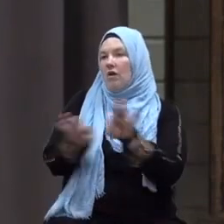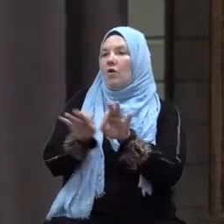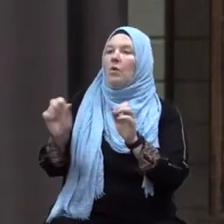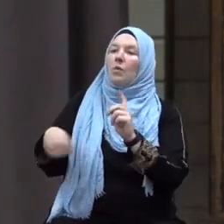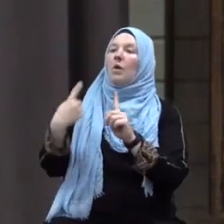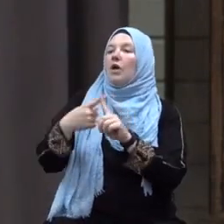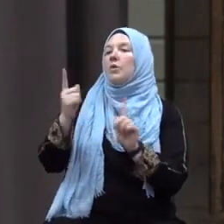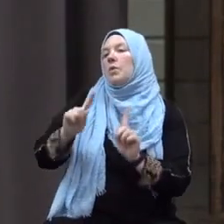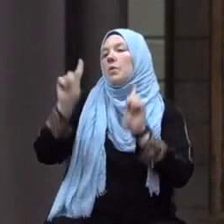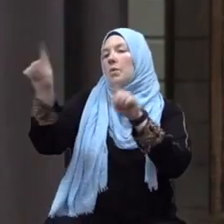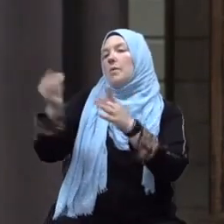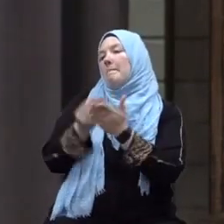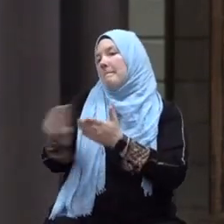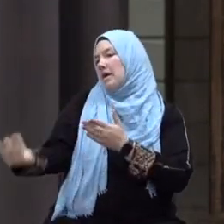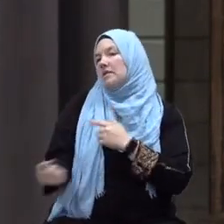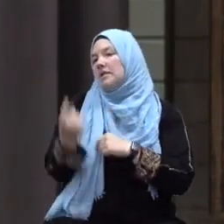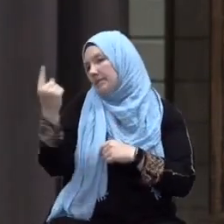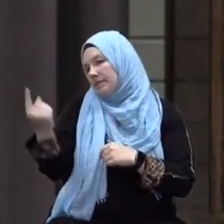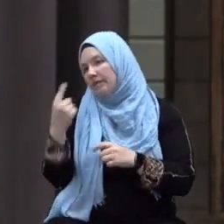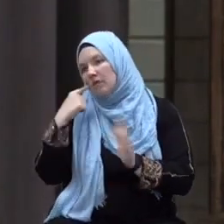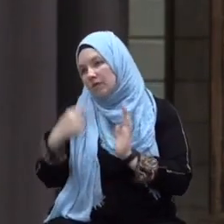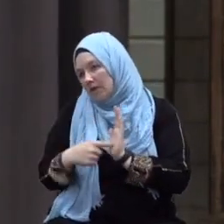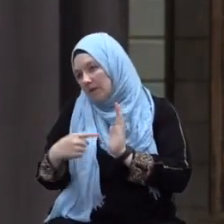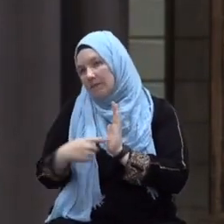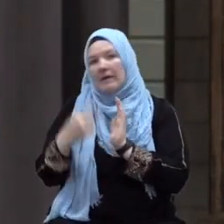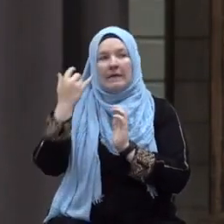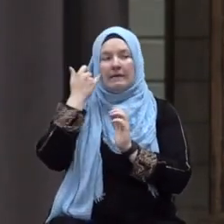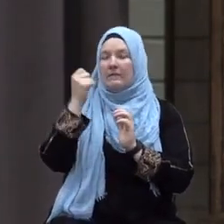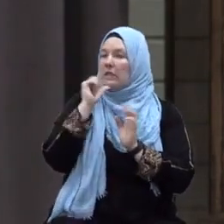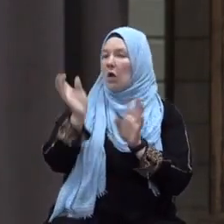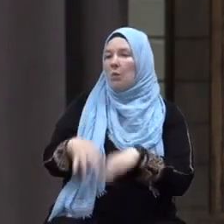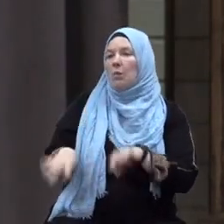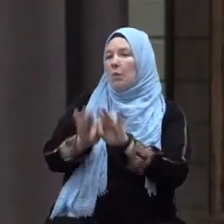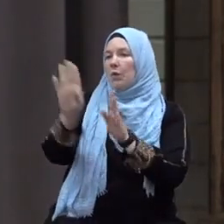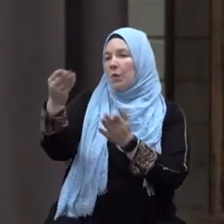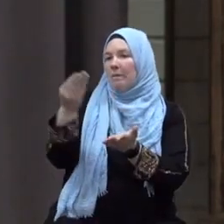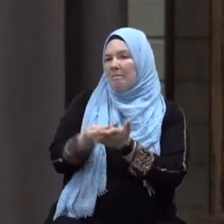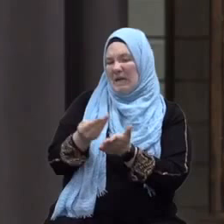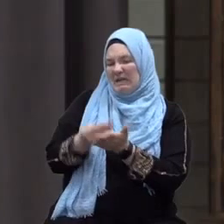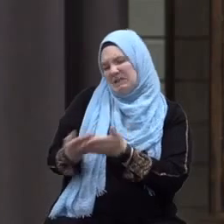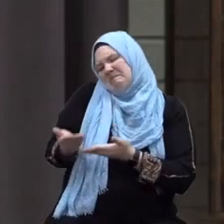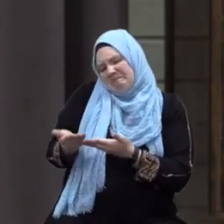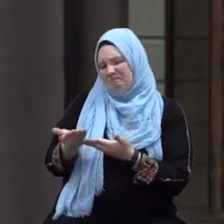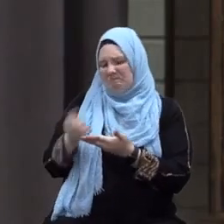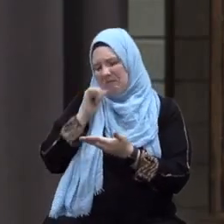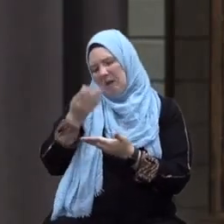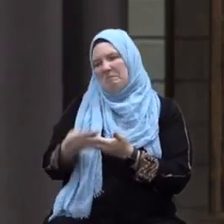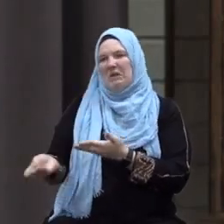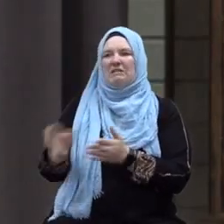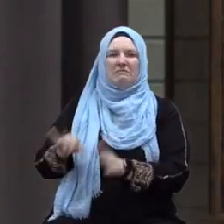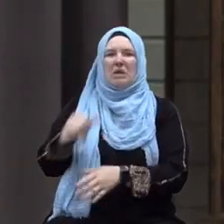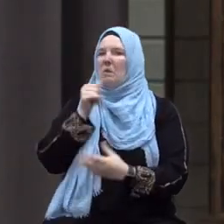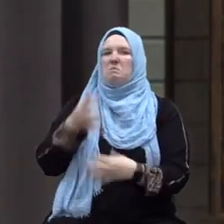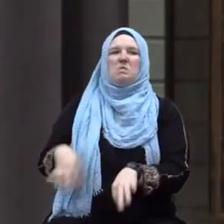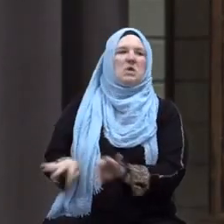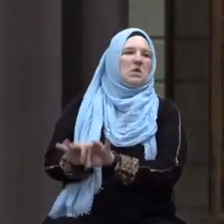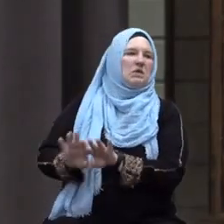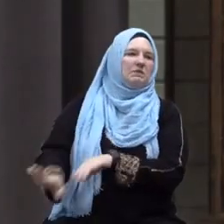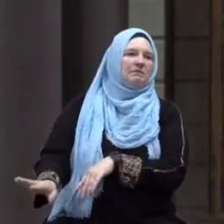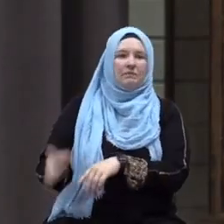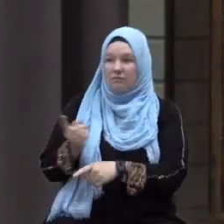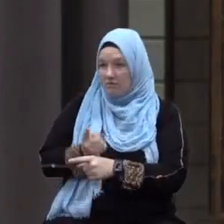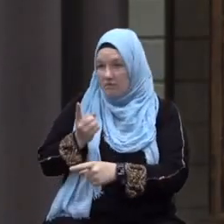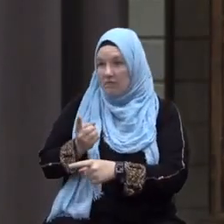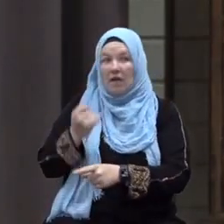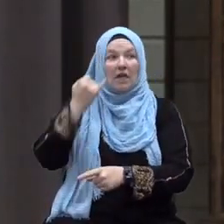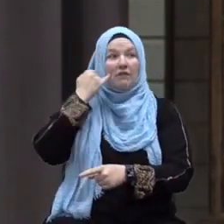go to buy something, if it is not worth your money, you don't buy it, right? If you